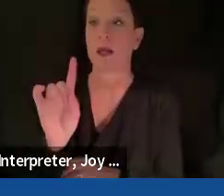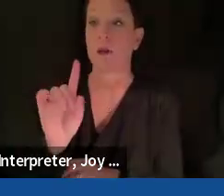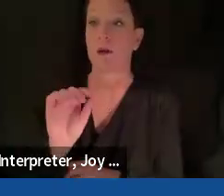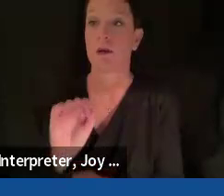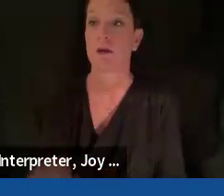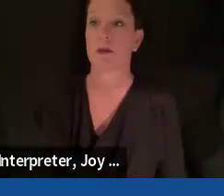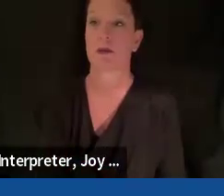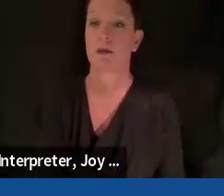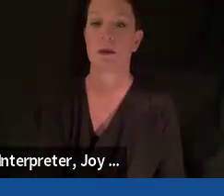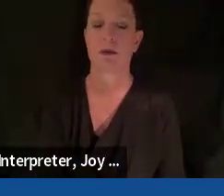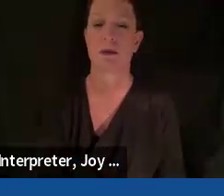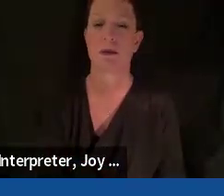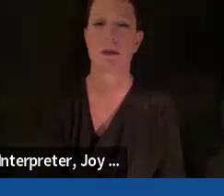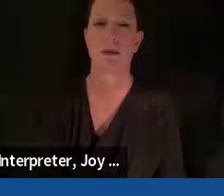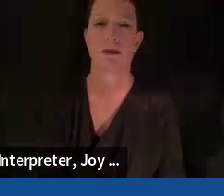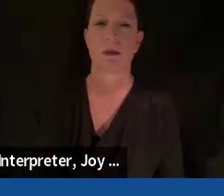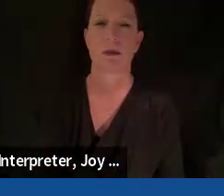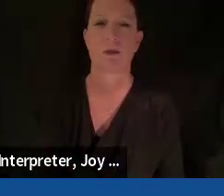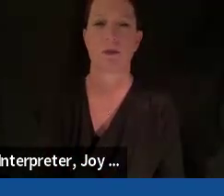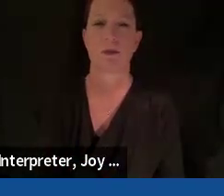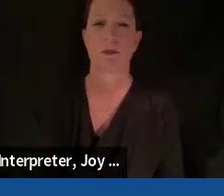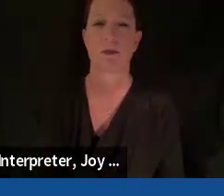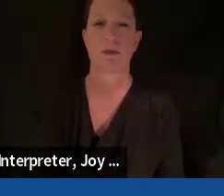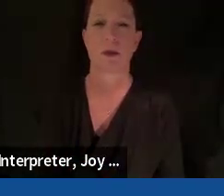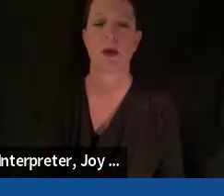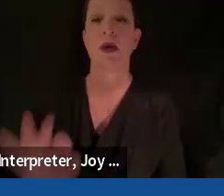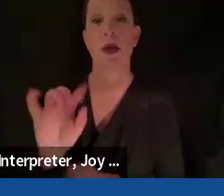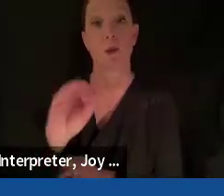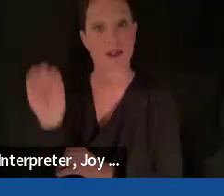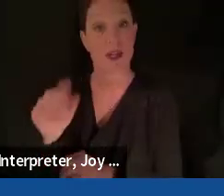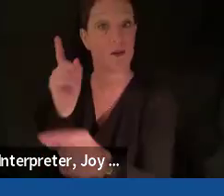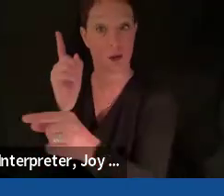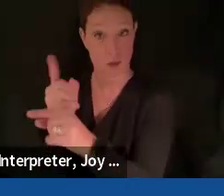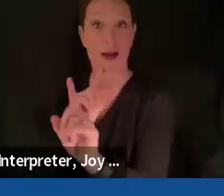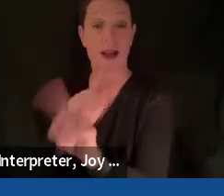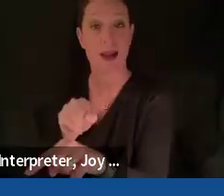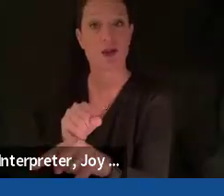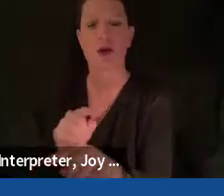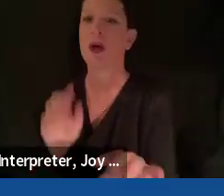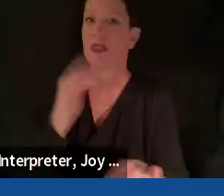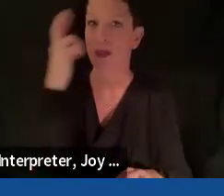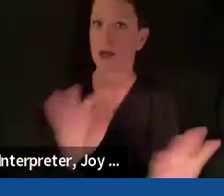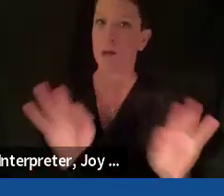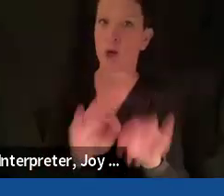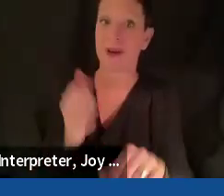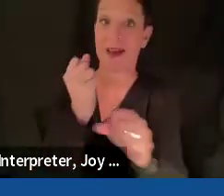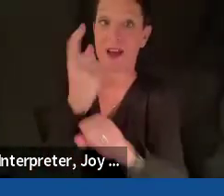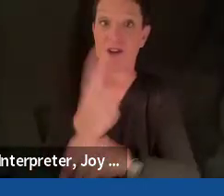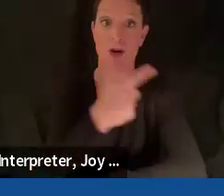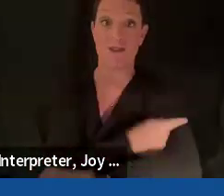right. Amazing. So correct. So this is why it's important to stay up to date on your vaccines every